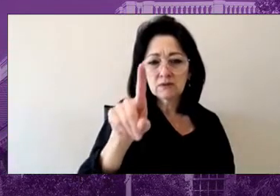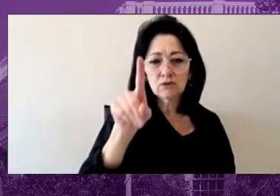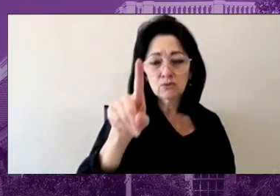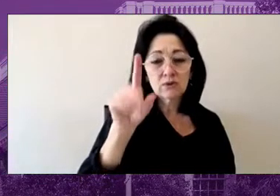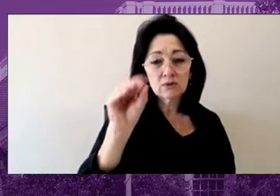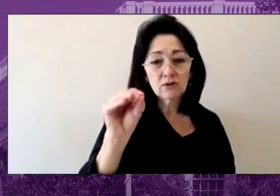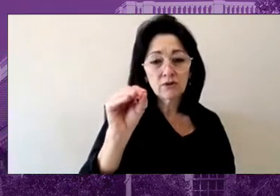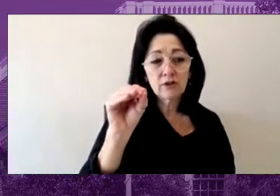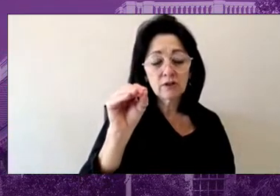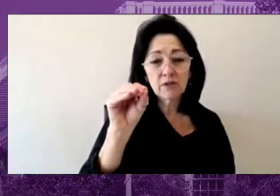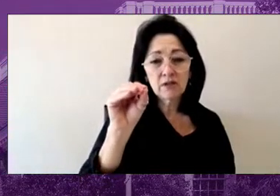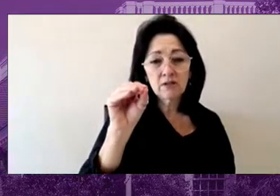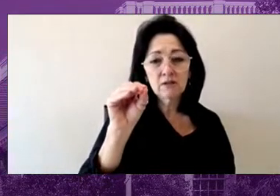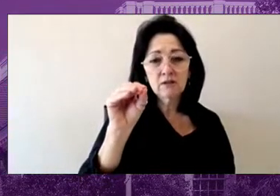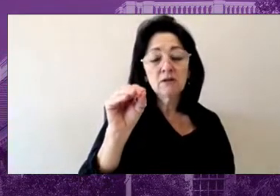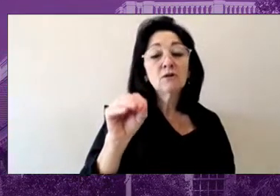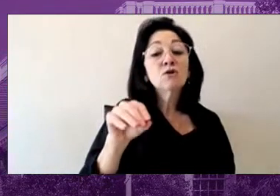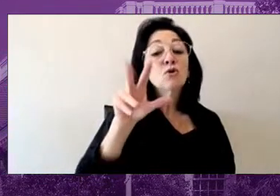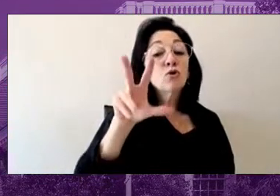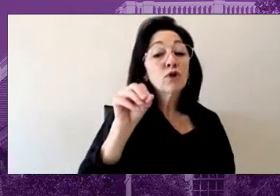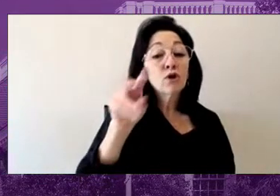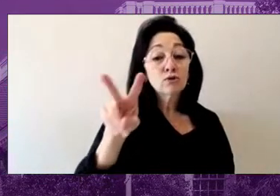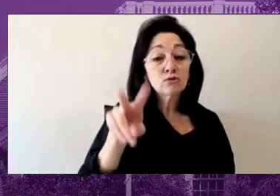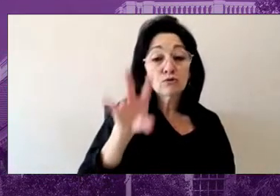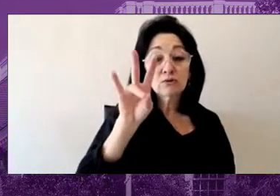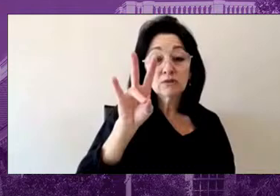302-762-6110, or